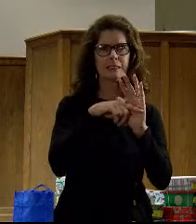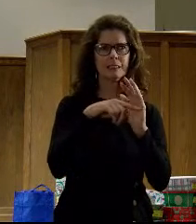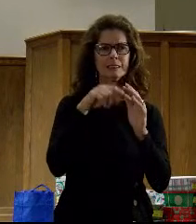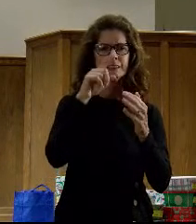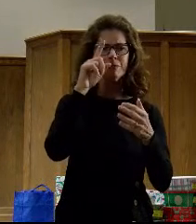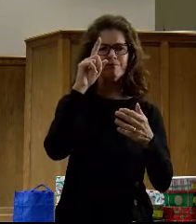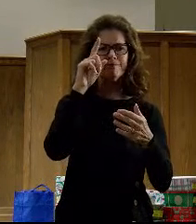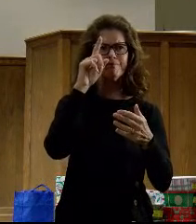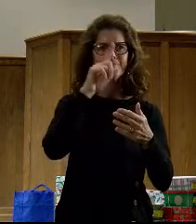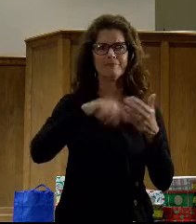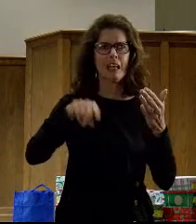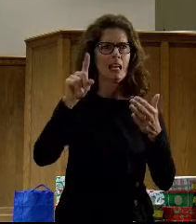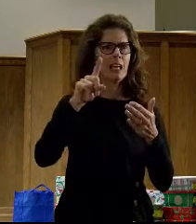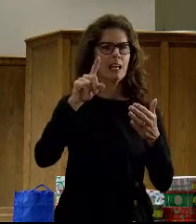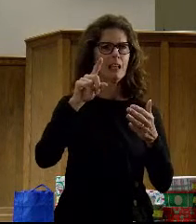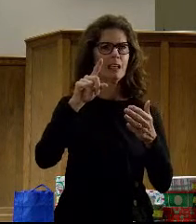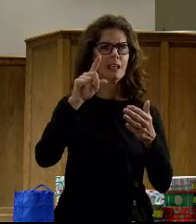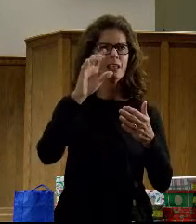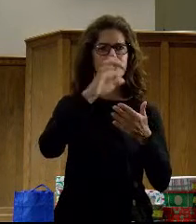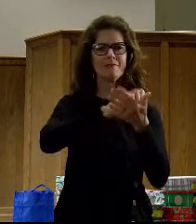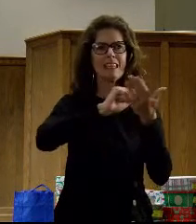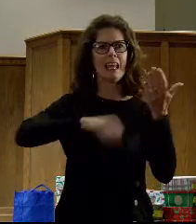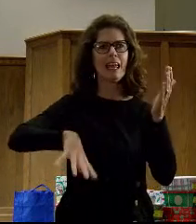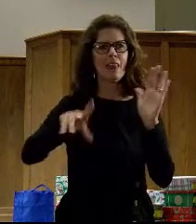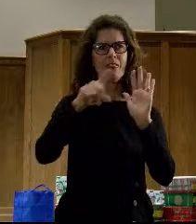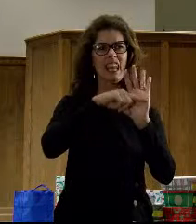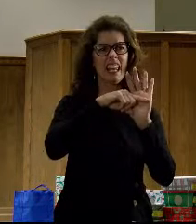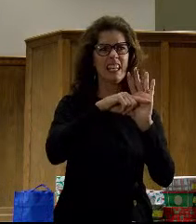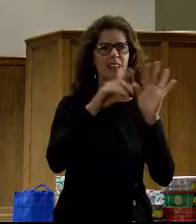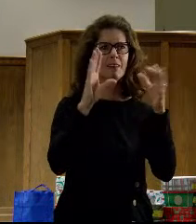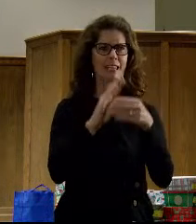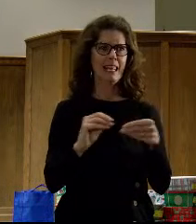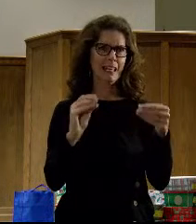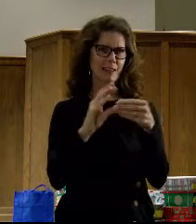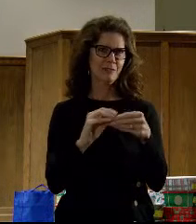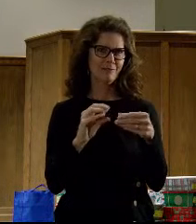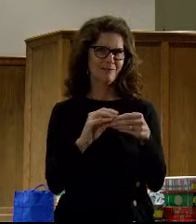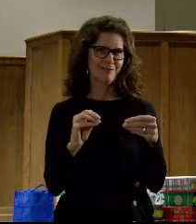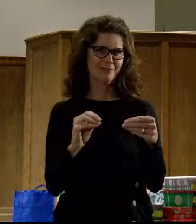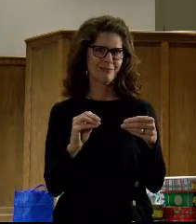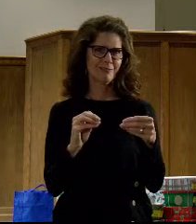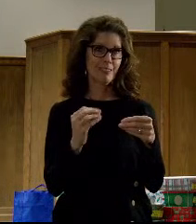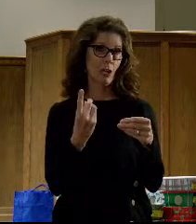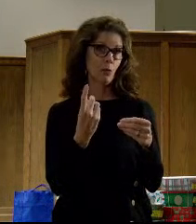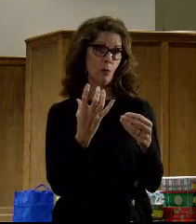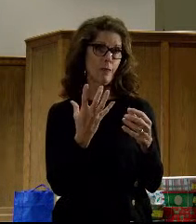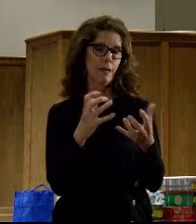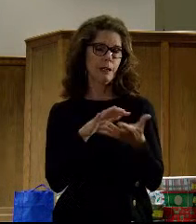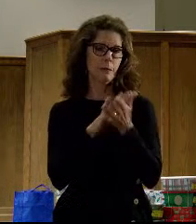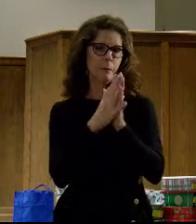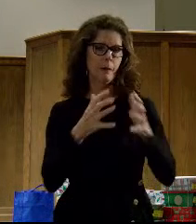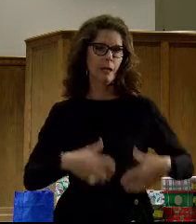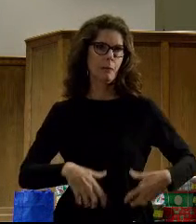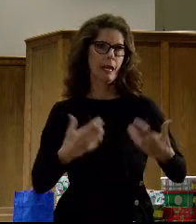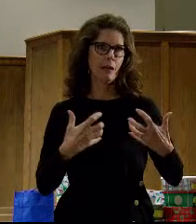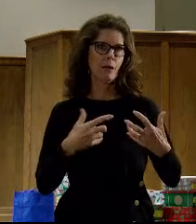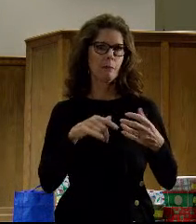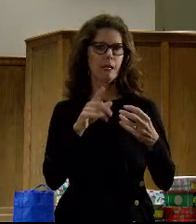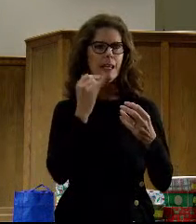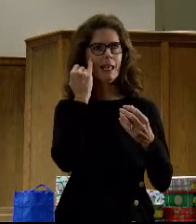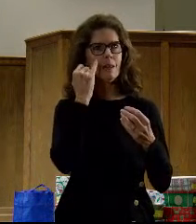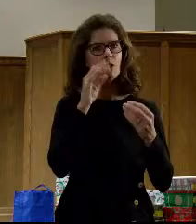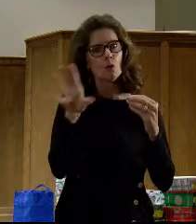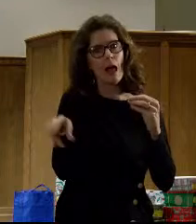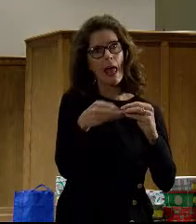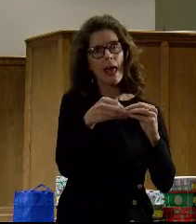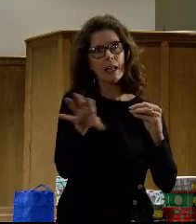get rid of it. Like, it's one thing to get angry, but you're really adding to the anger by telling yourself the negative